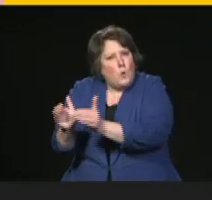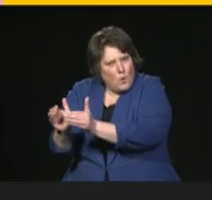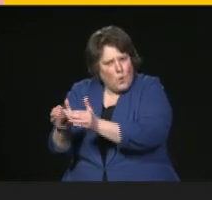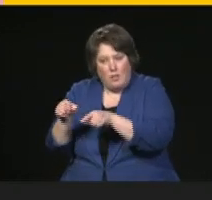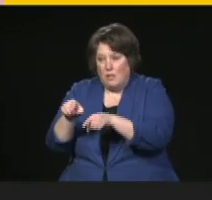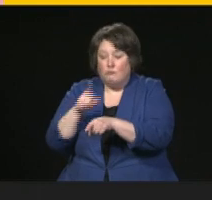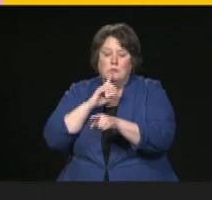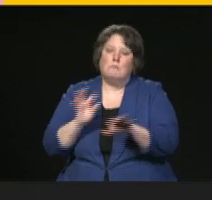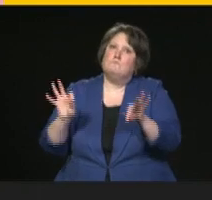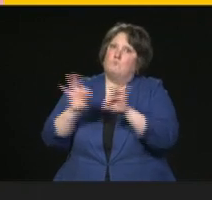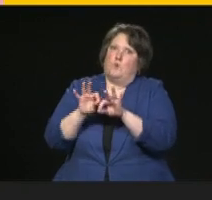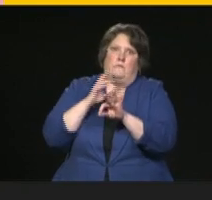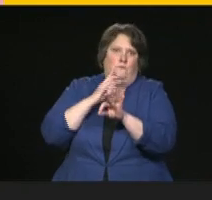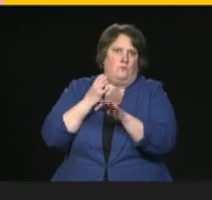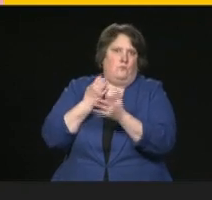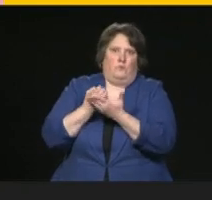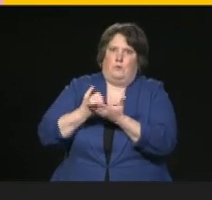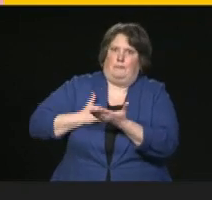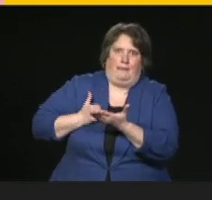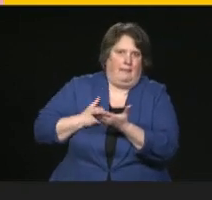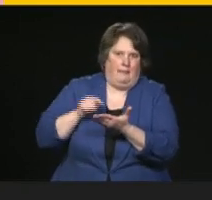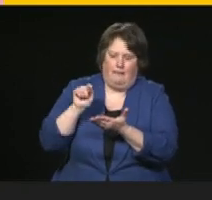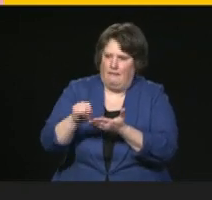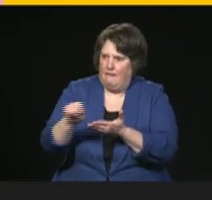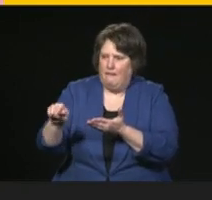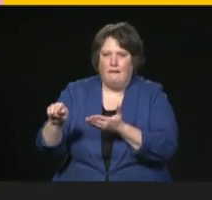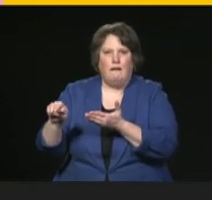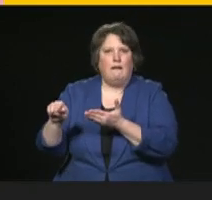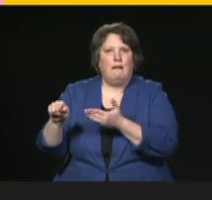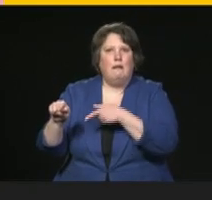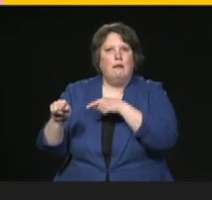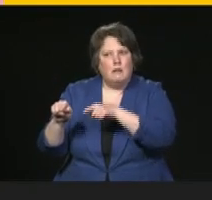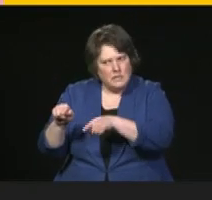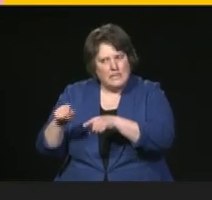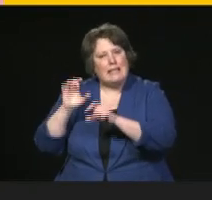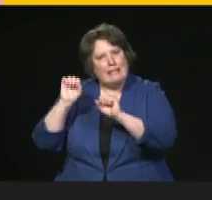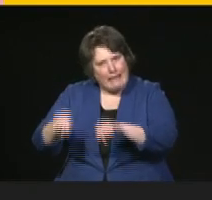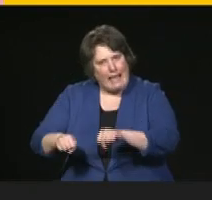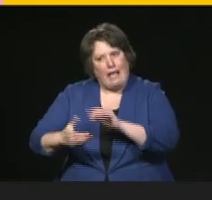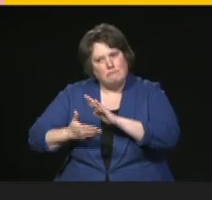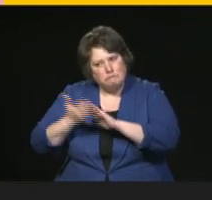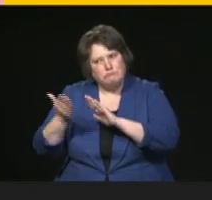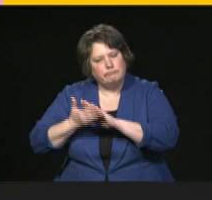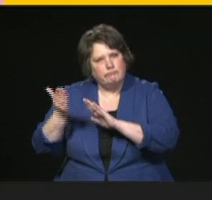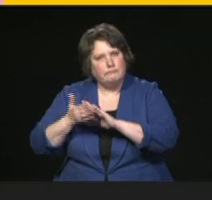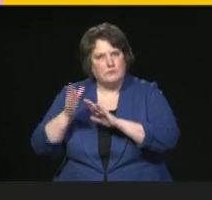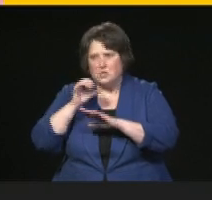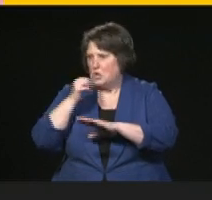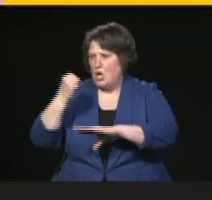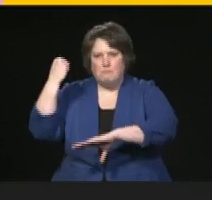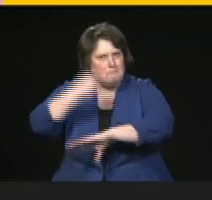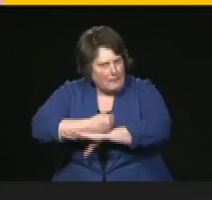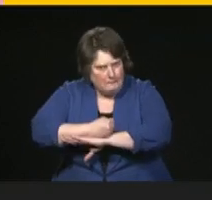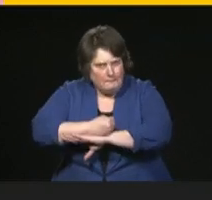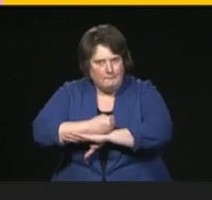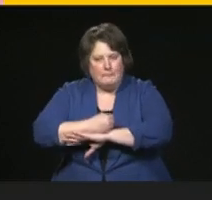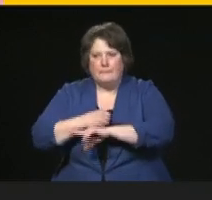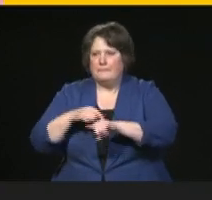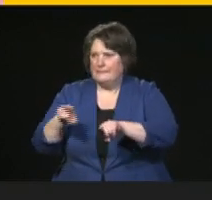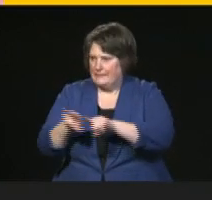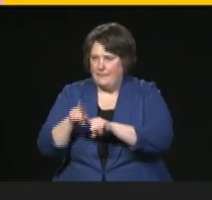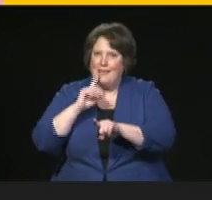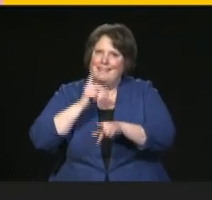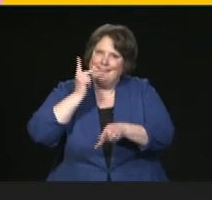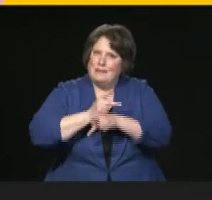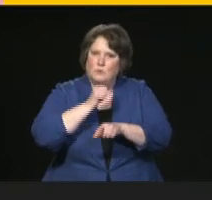get through this intact, viable, still connected to their employees, and that when this